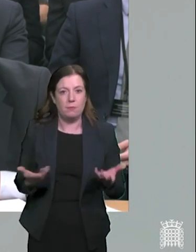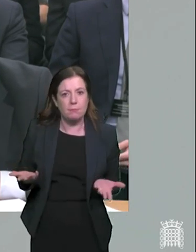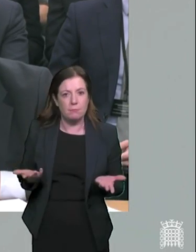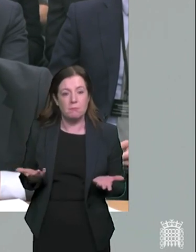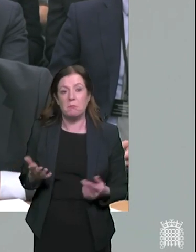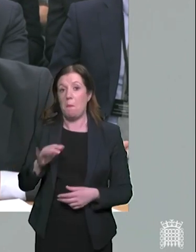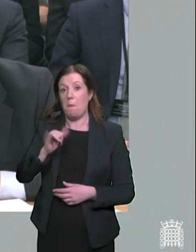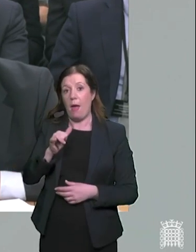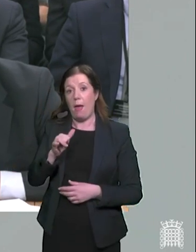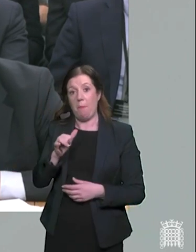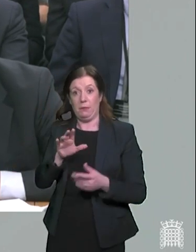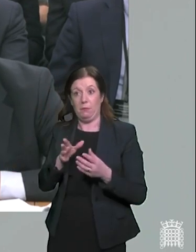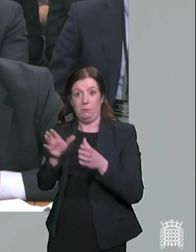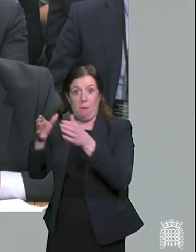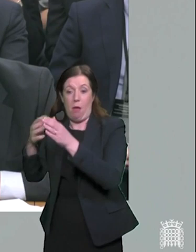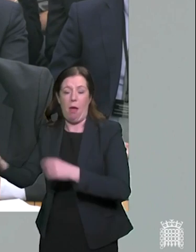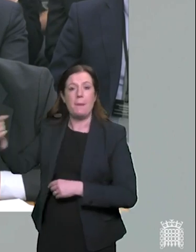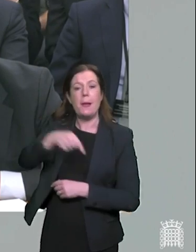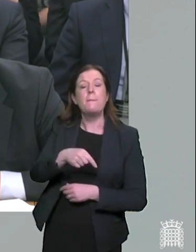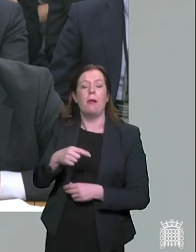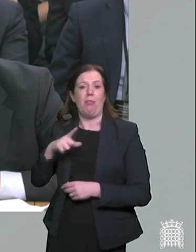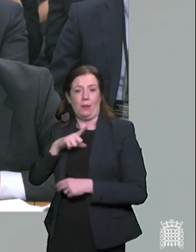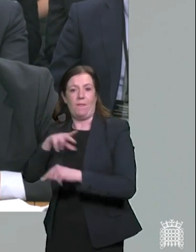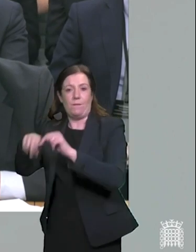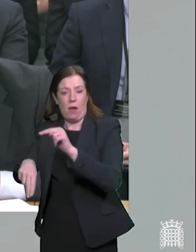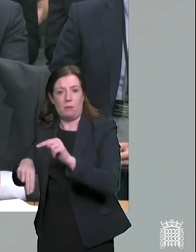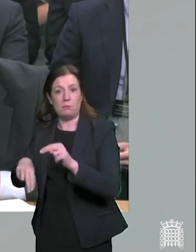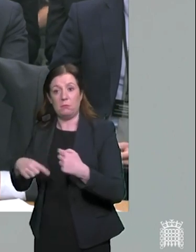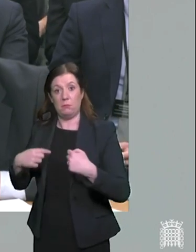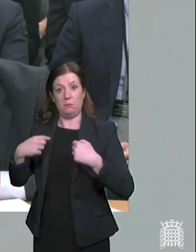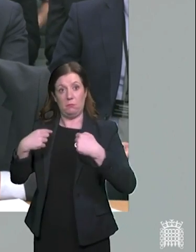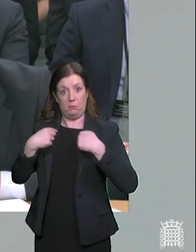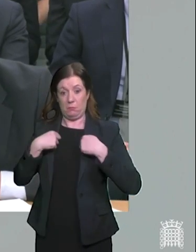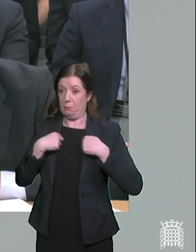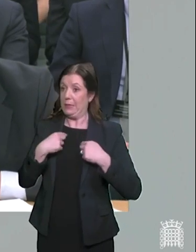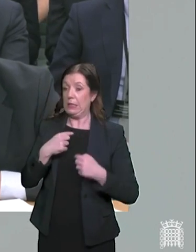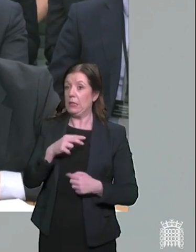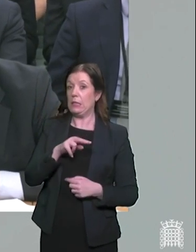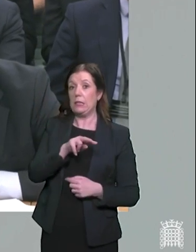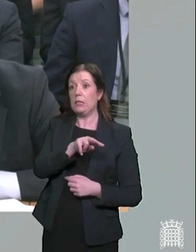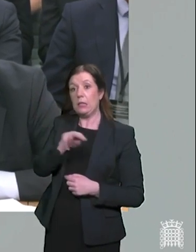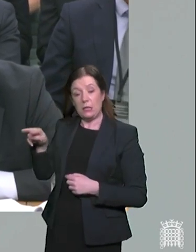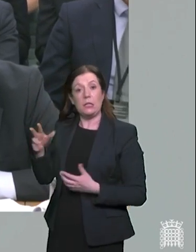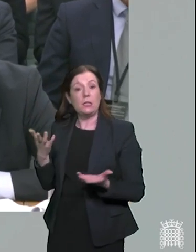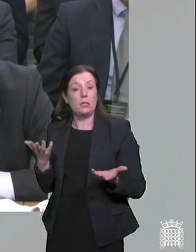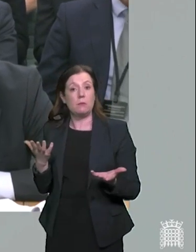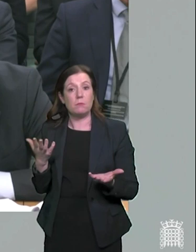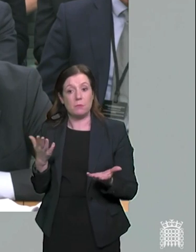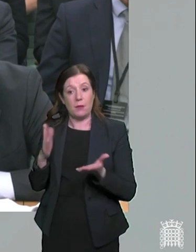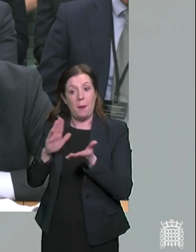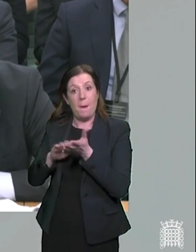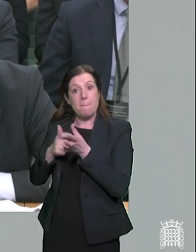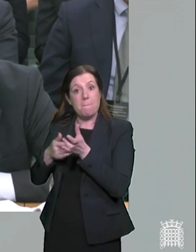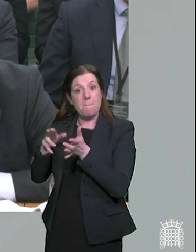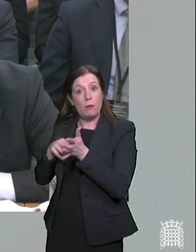come from elsewhere to that gathering. But my firm impression, I think it's certainly still the case that Martin